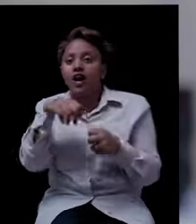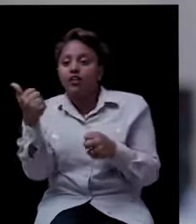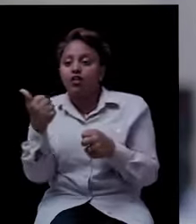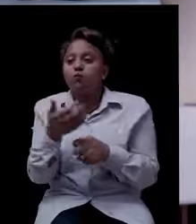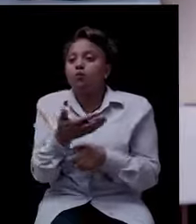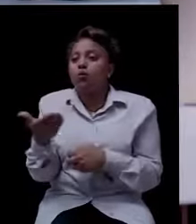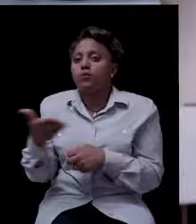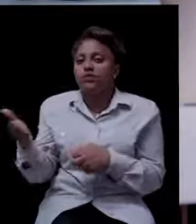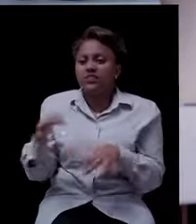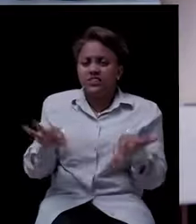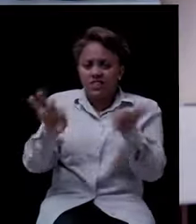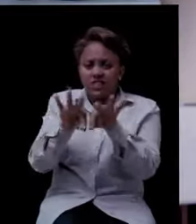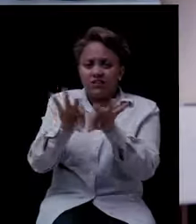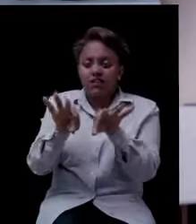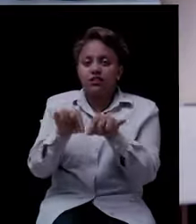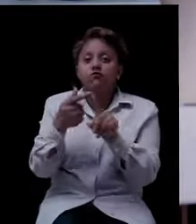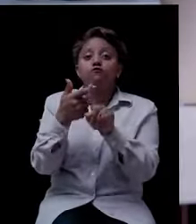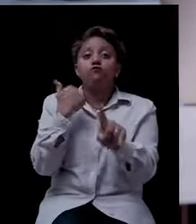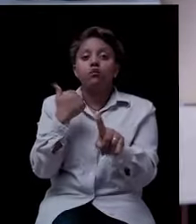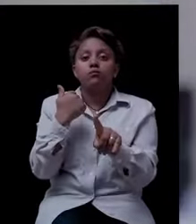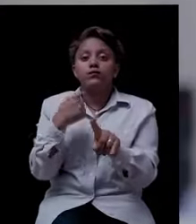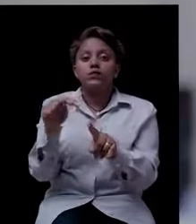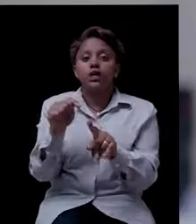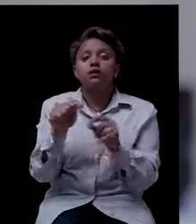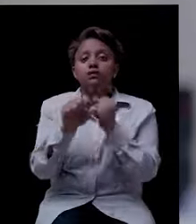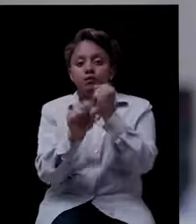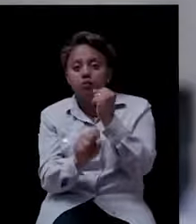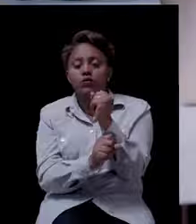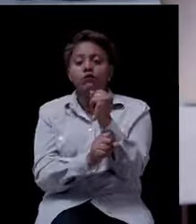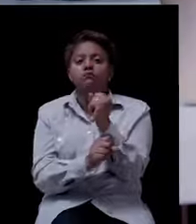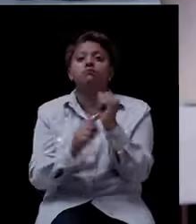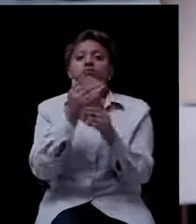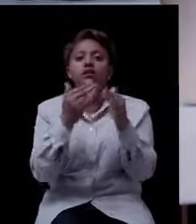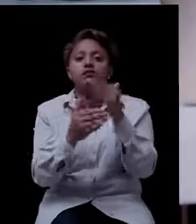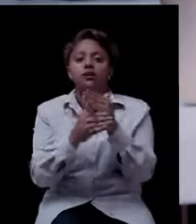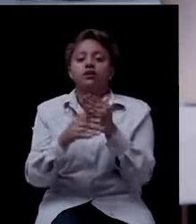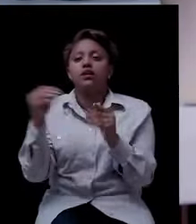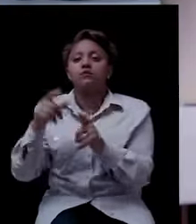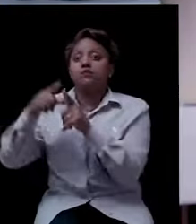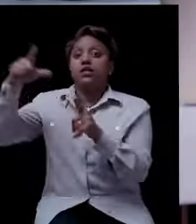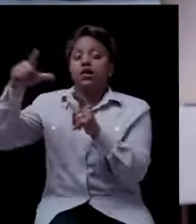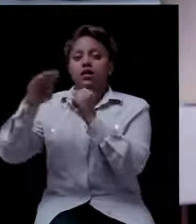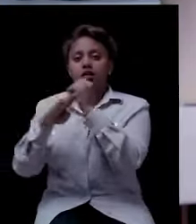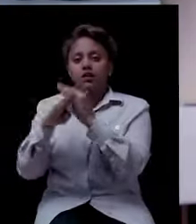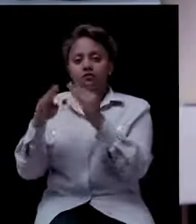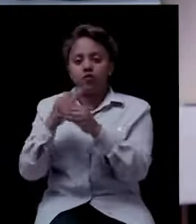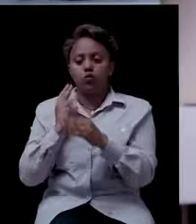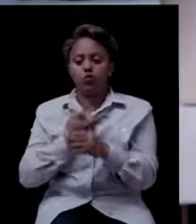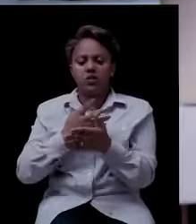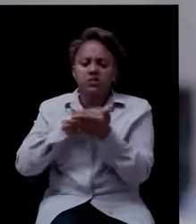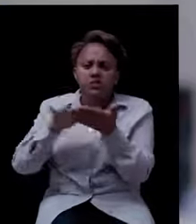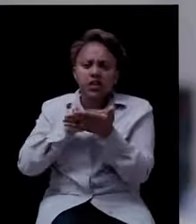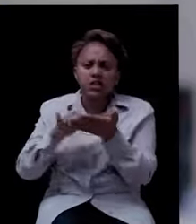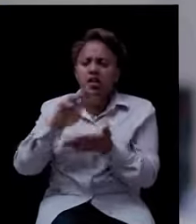significantly from the bottom level than bigger level. Do you know why we have to study materials at